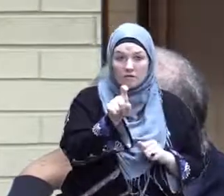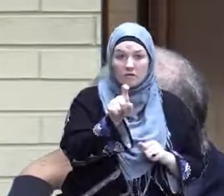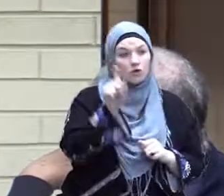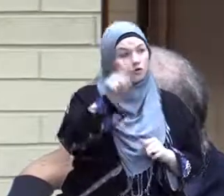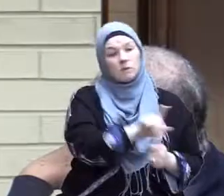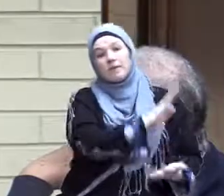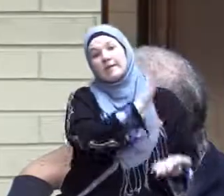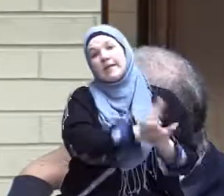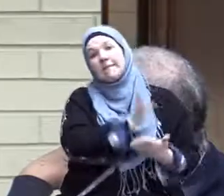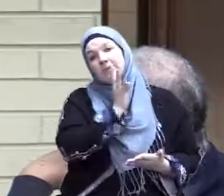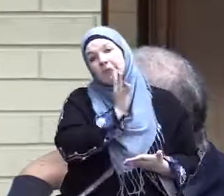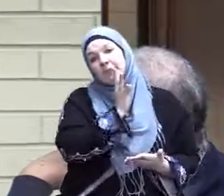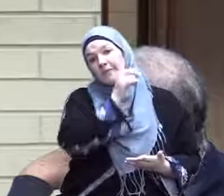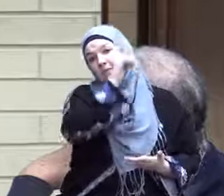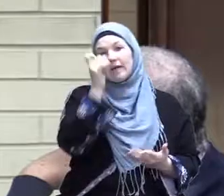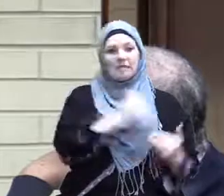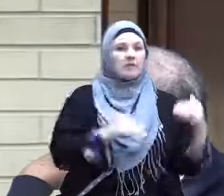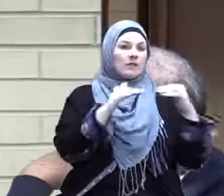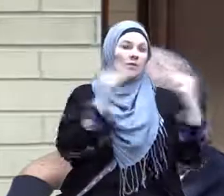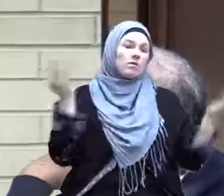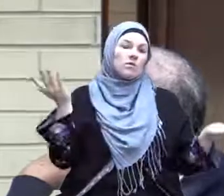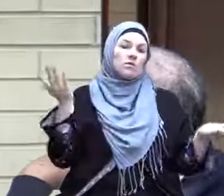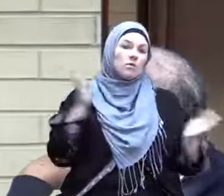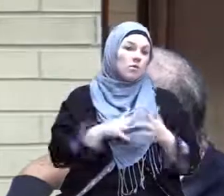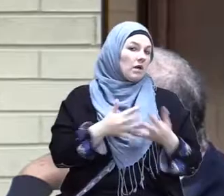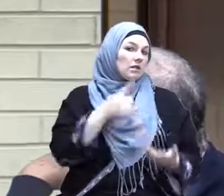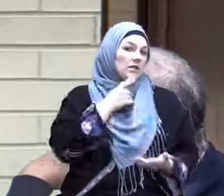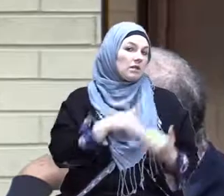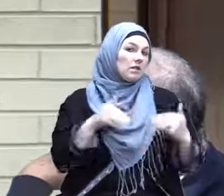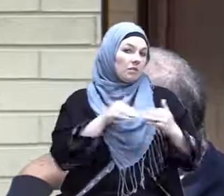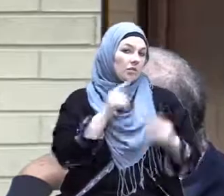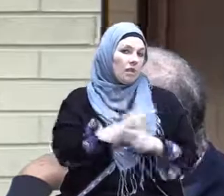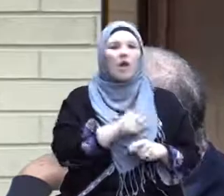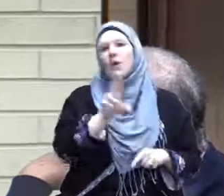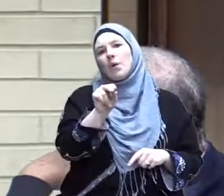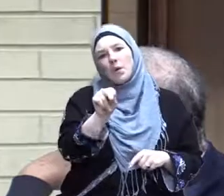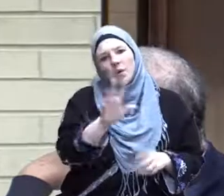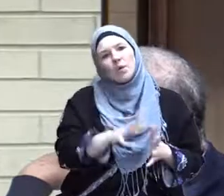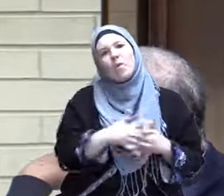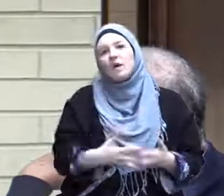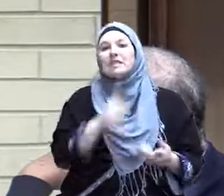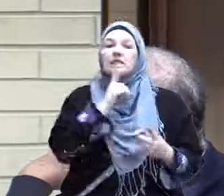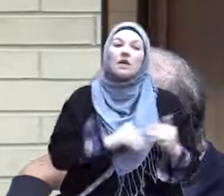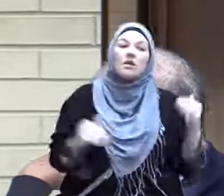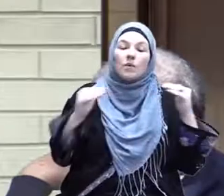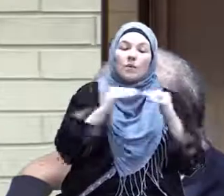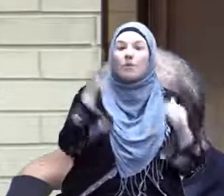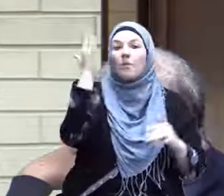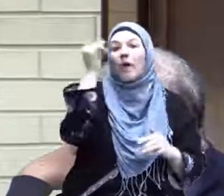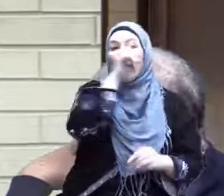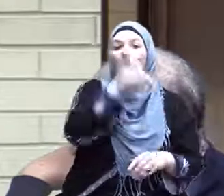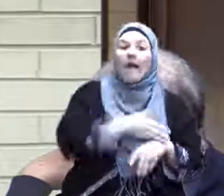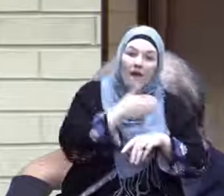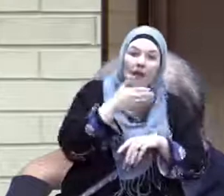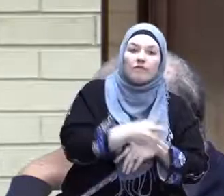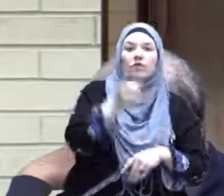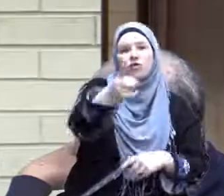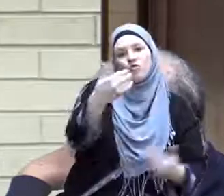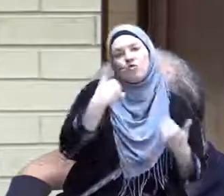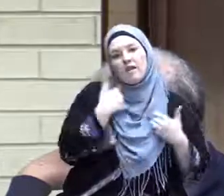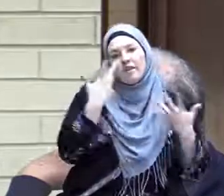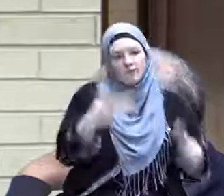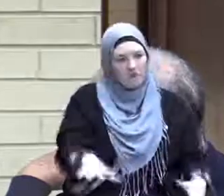Should we stop talking because it's equal? The Quran says it's equal, right? No, the Quran is saying it's equal after you